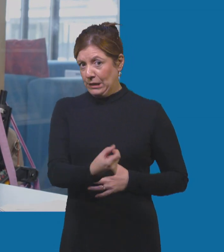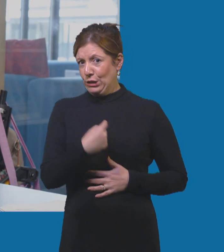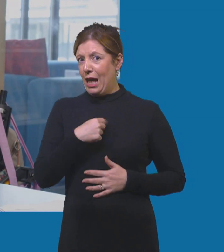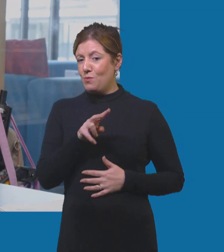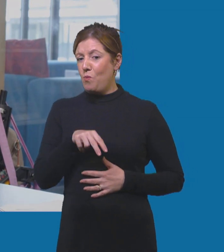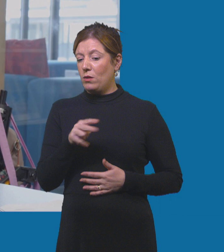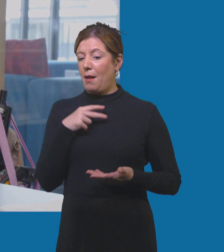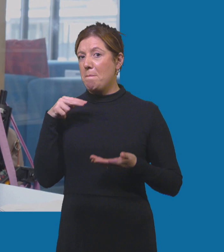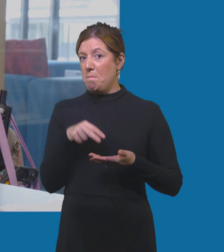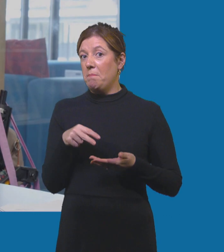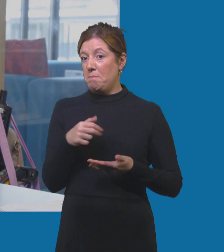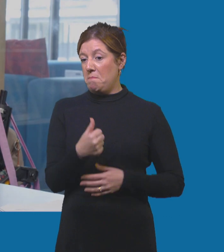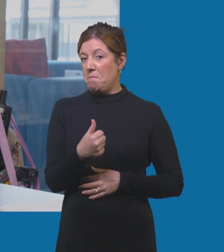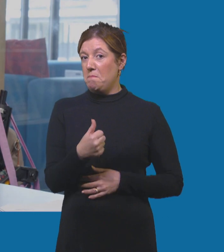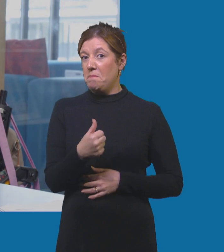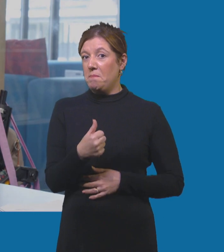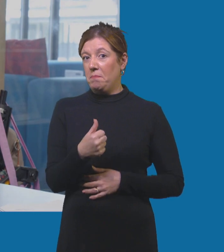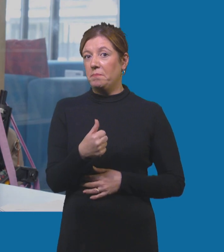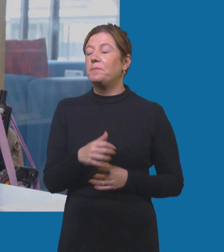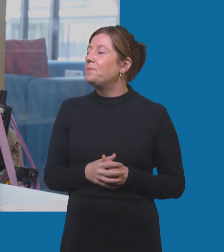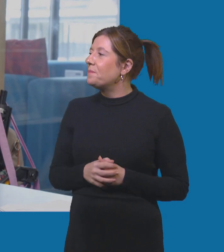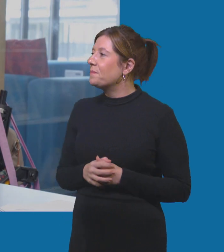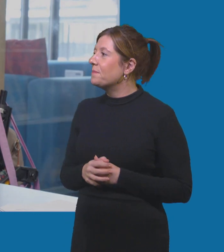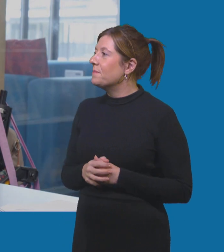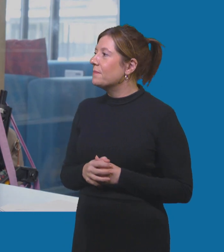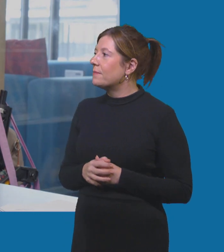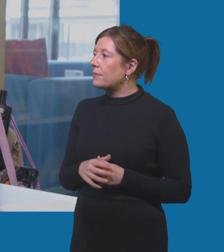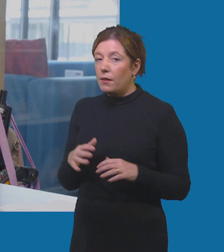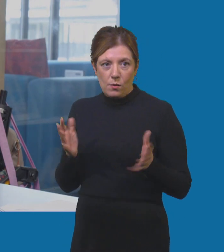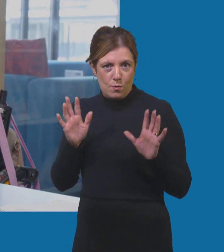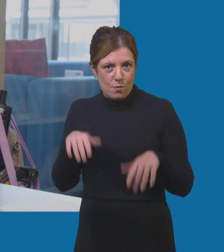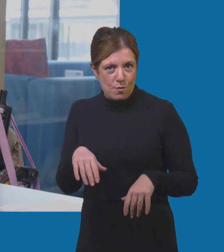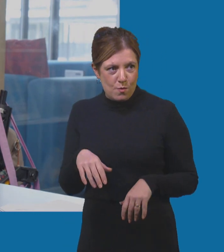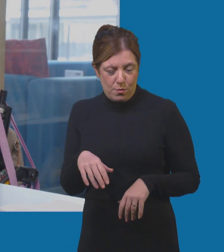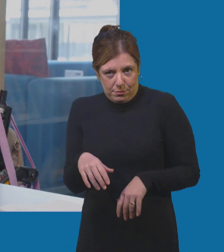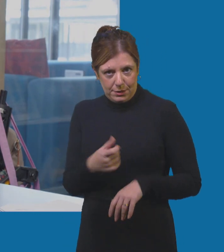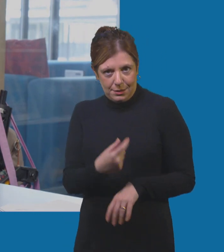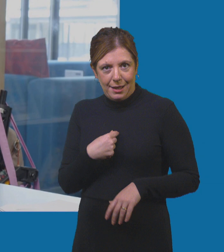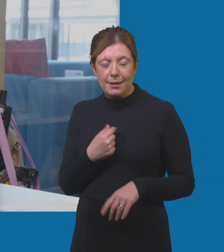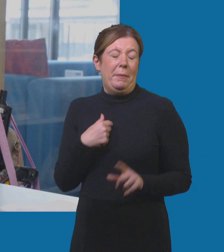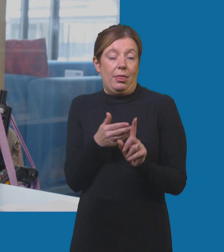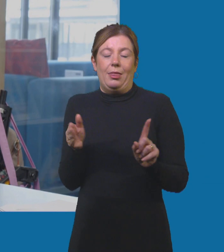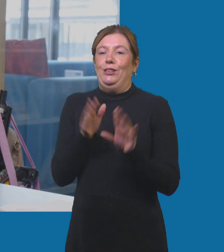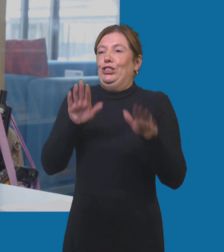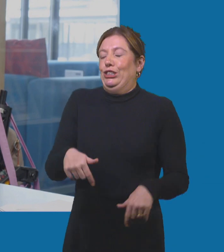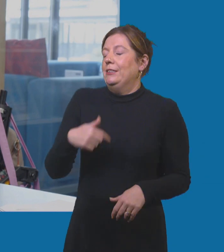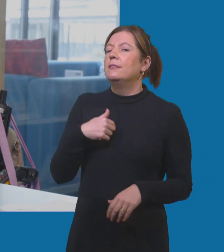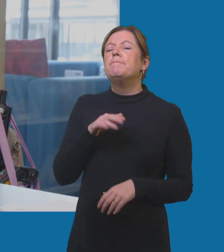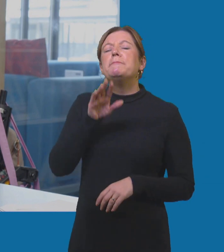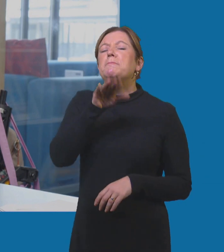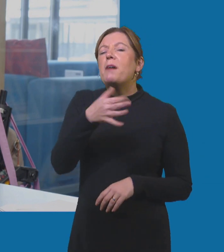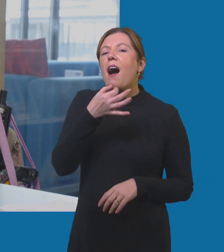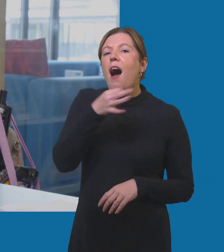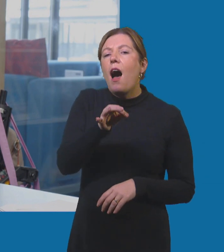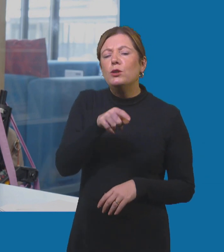them by WhatsApp later. Start a group. Honestly. Anyway, I digress. Where do you find